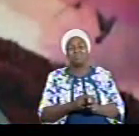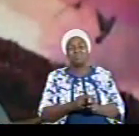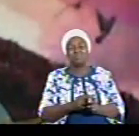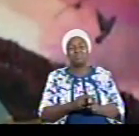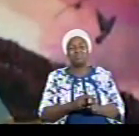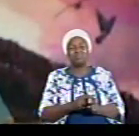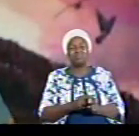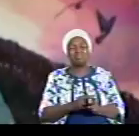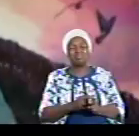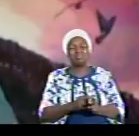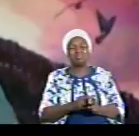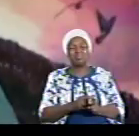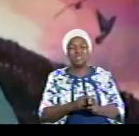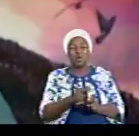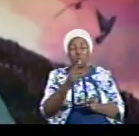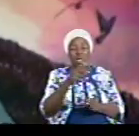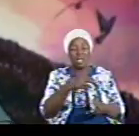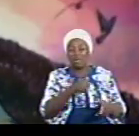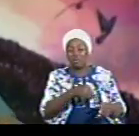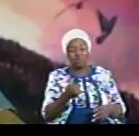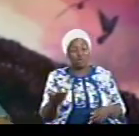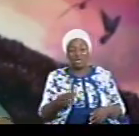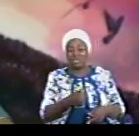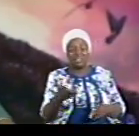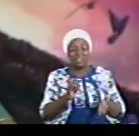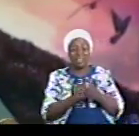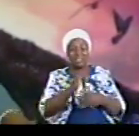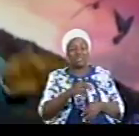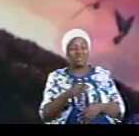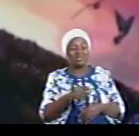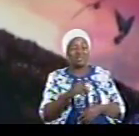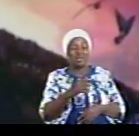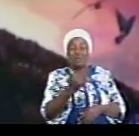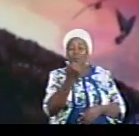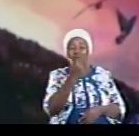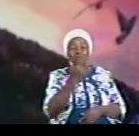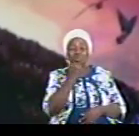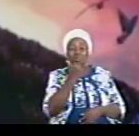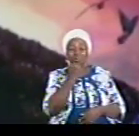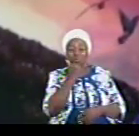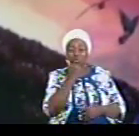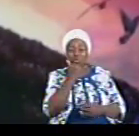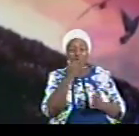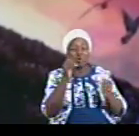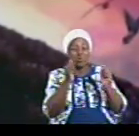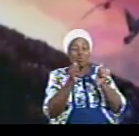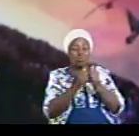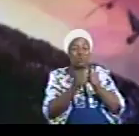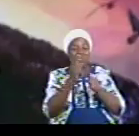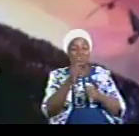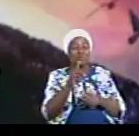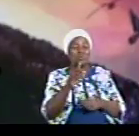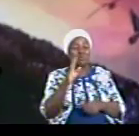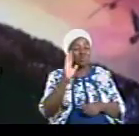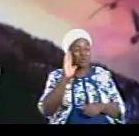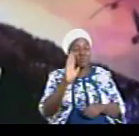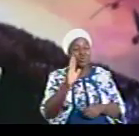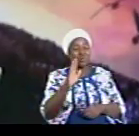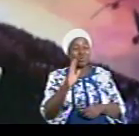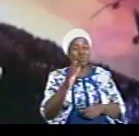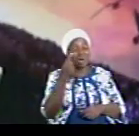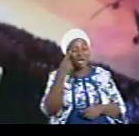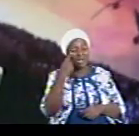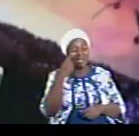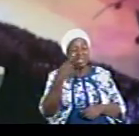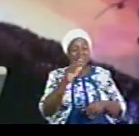whatever is wrong what you're a China a walk of creation right